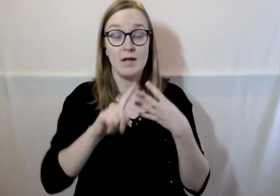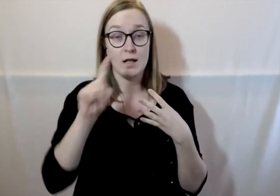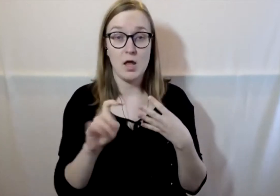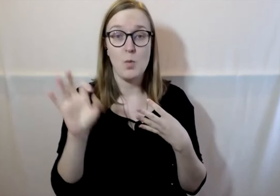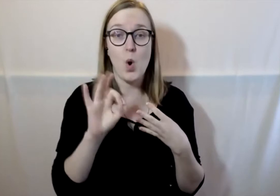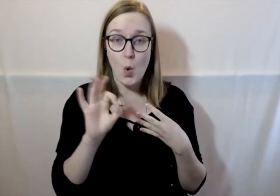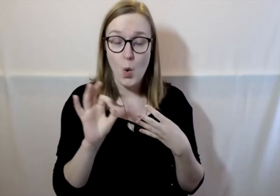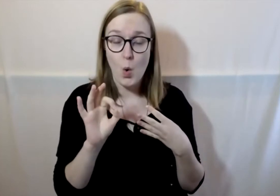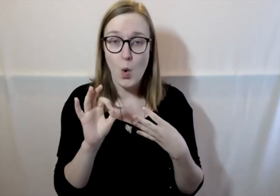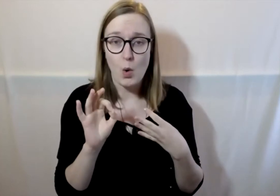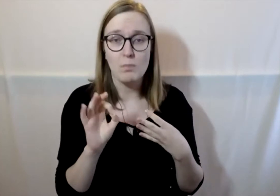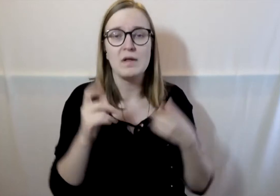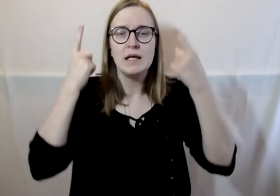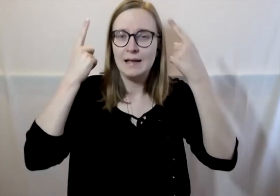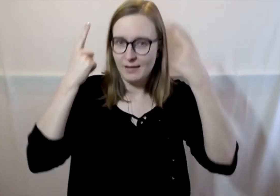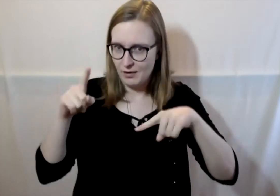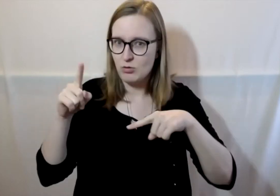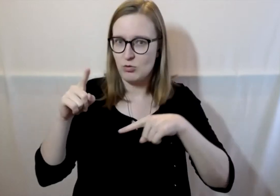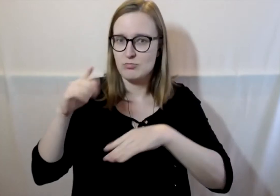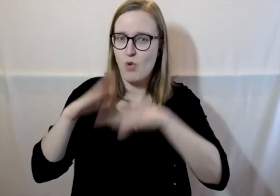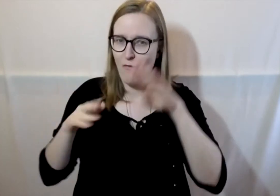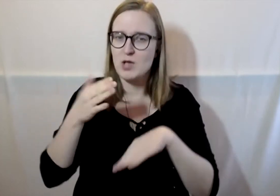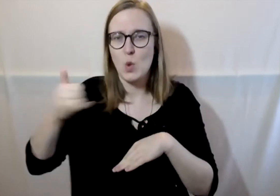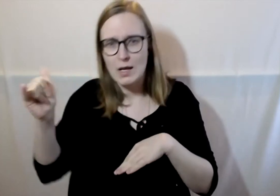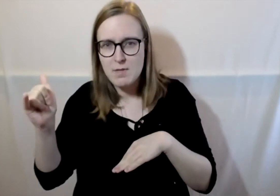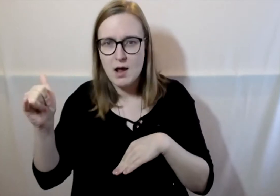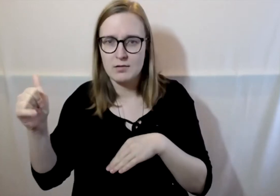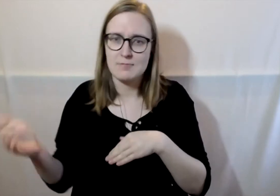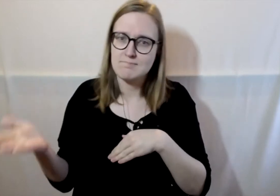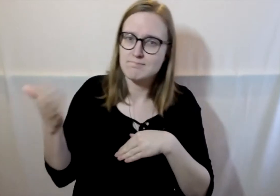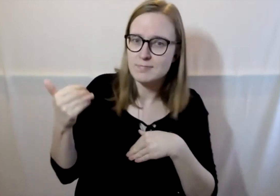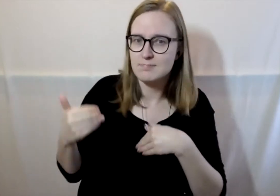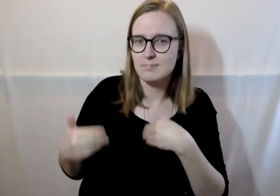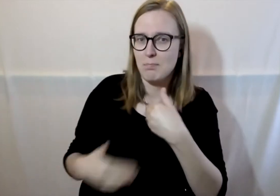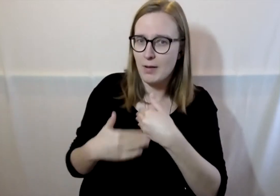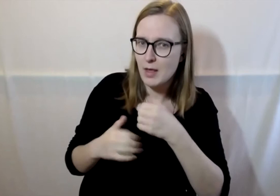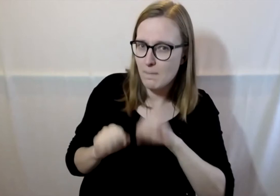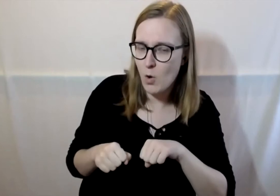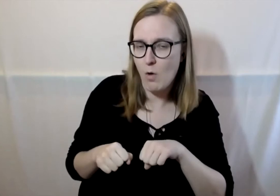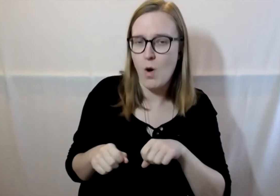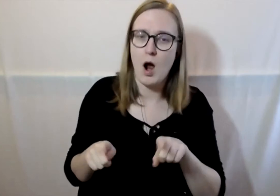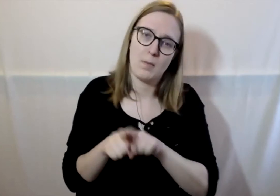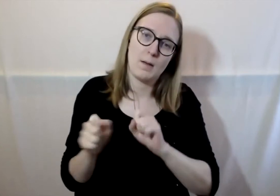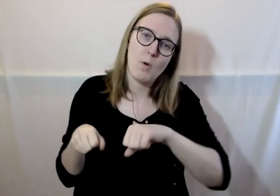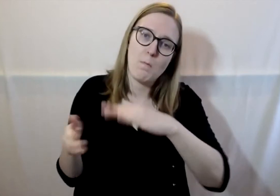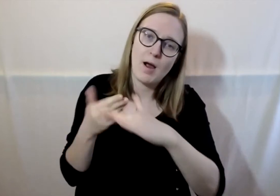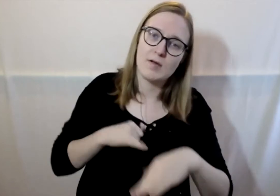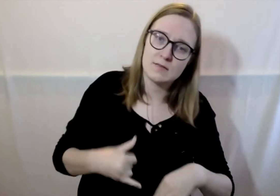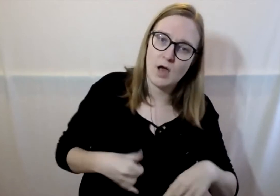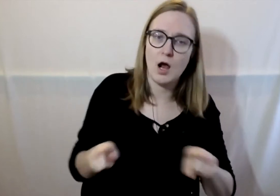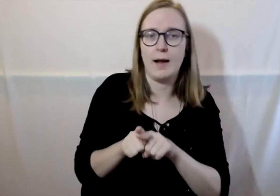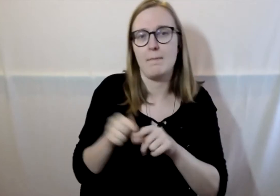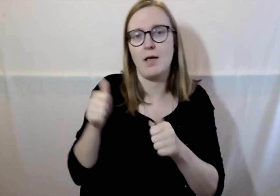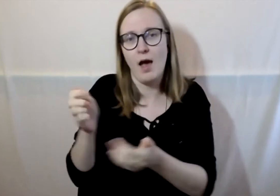specialists who could support and who could be the example of good practices. We found